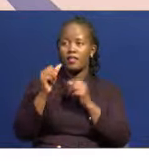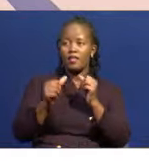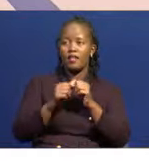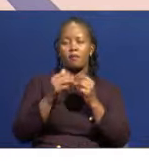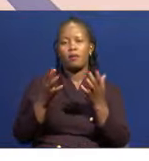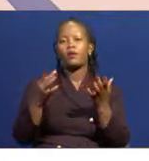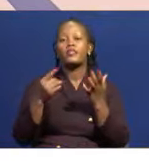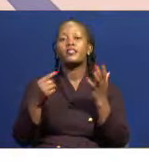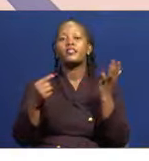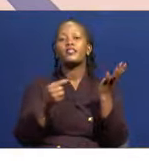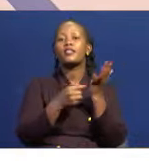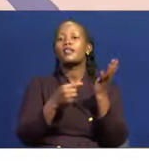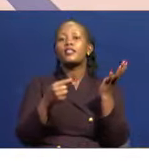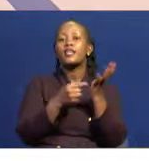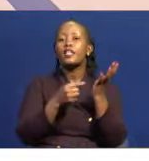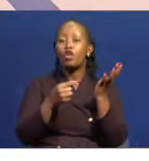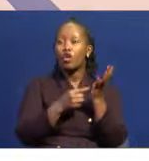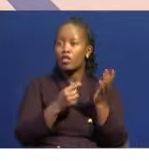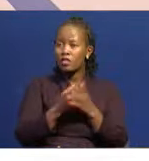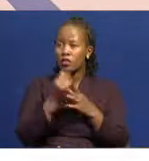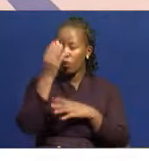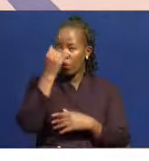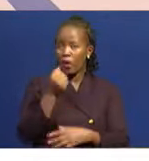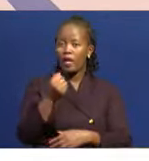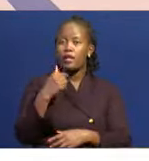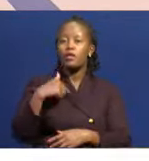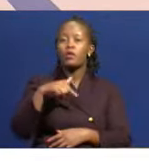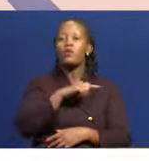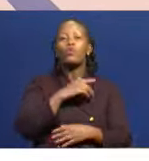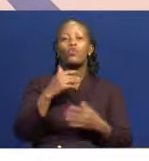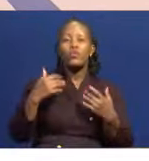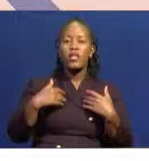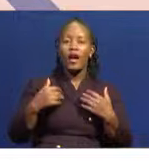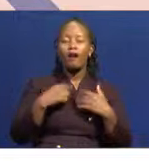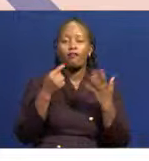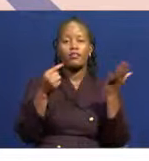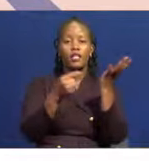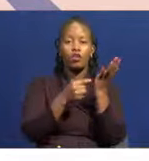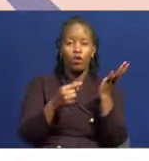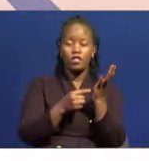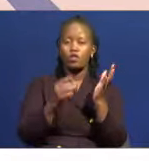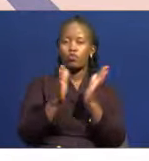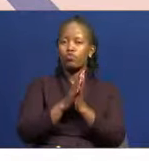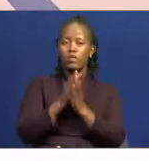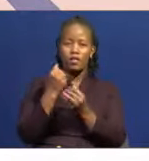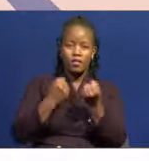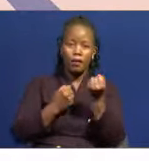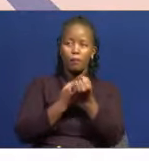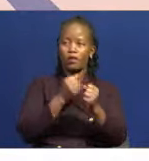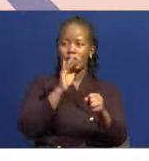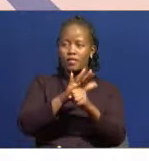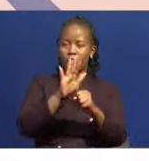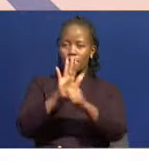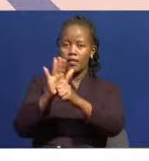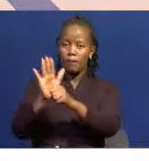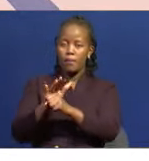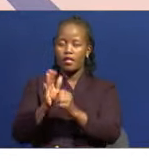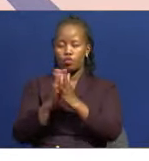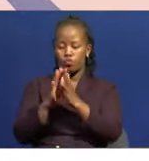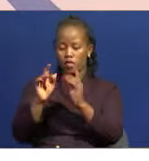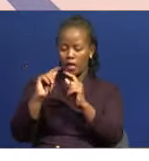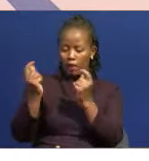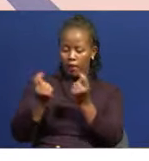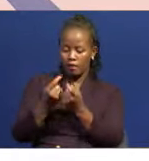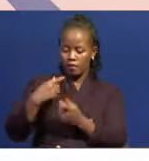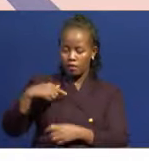technology. Because we have held technology with the support of most of you, almost with our team,